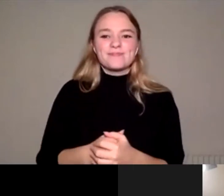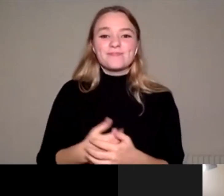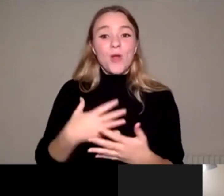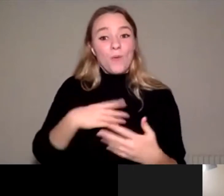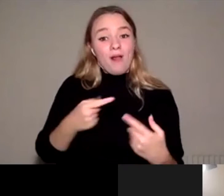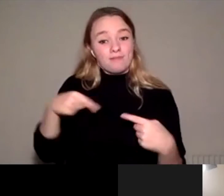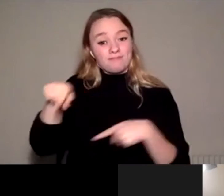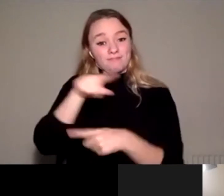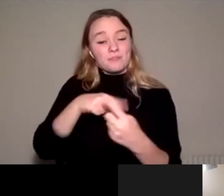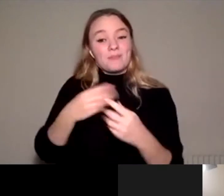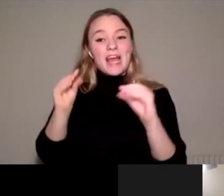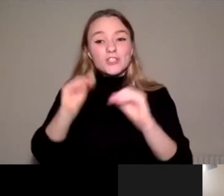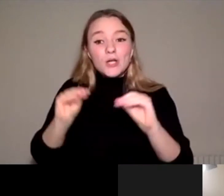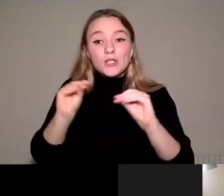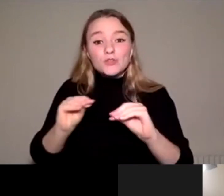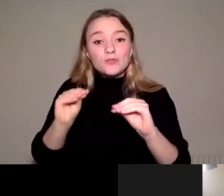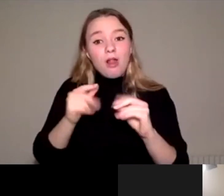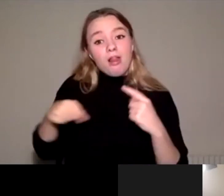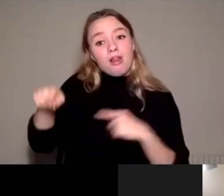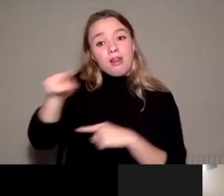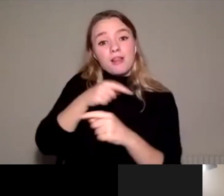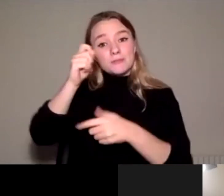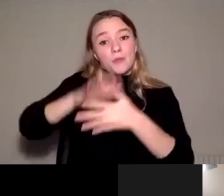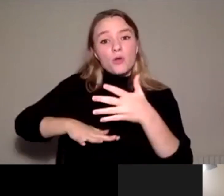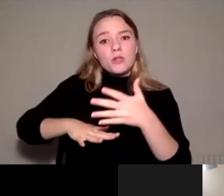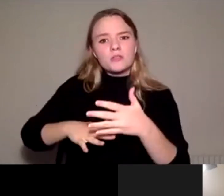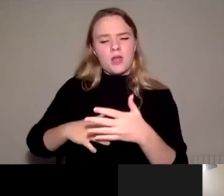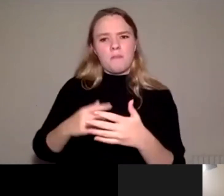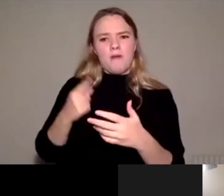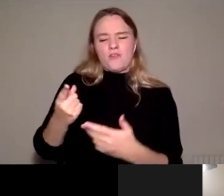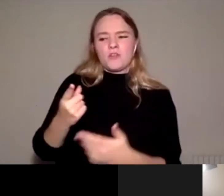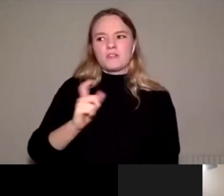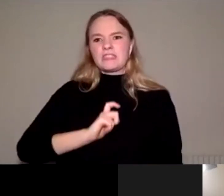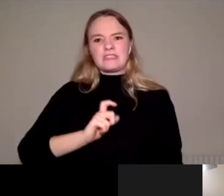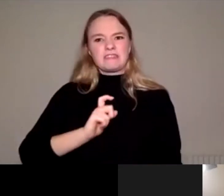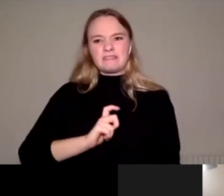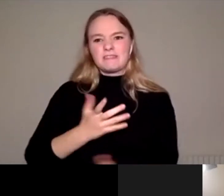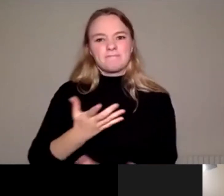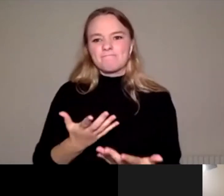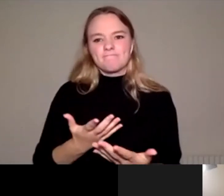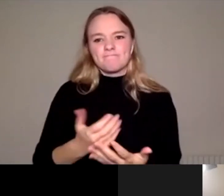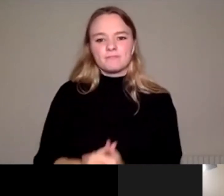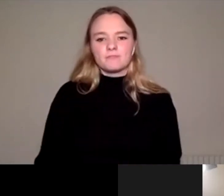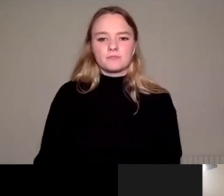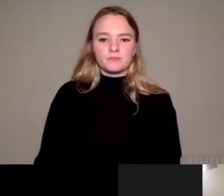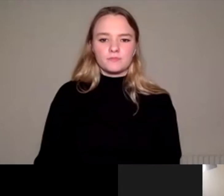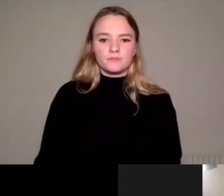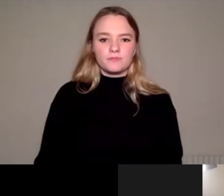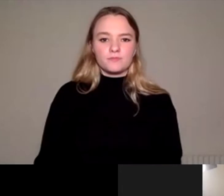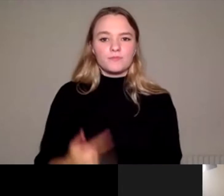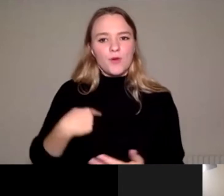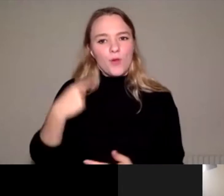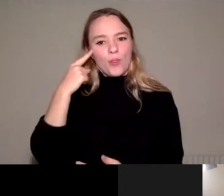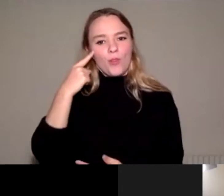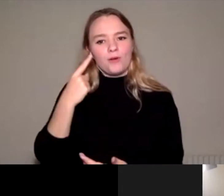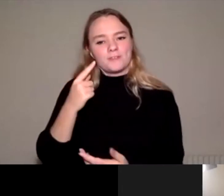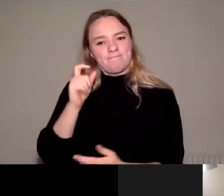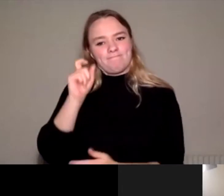to be an educational experience, but not at your comfort. So yeah, I just thought I'd preface it